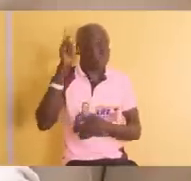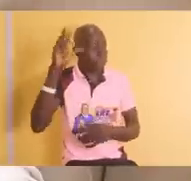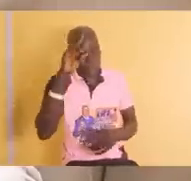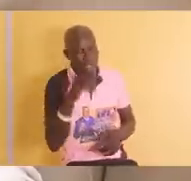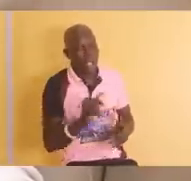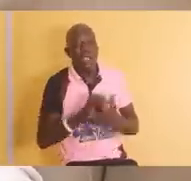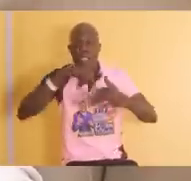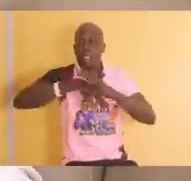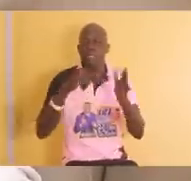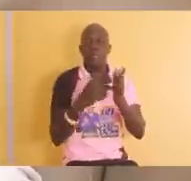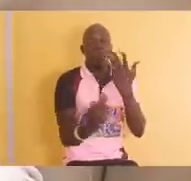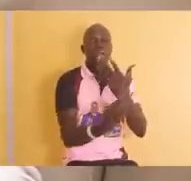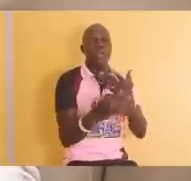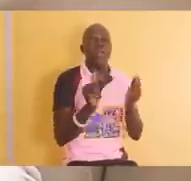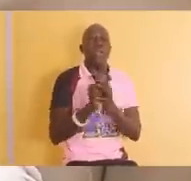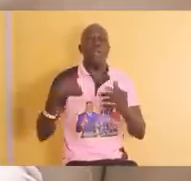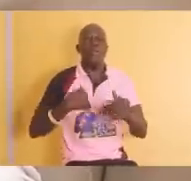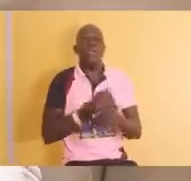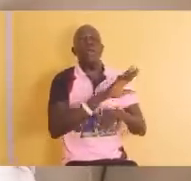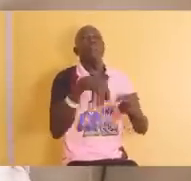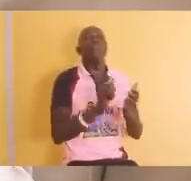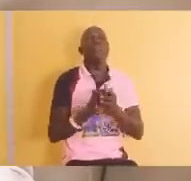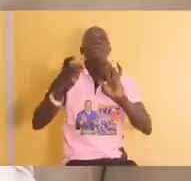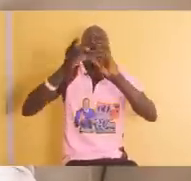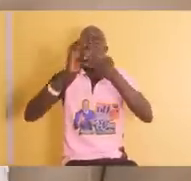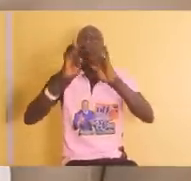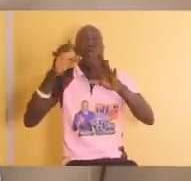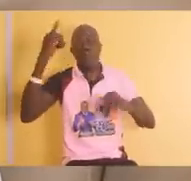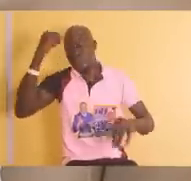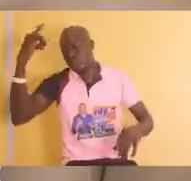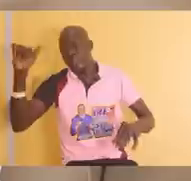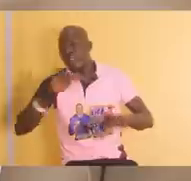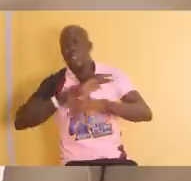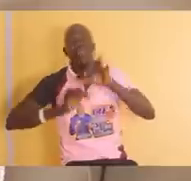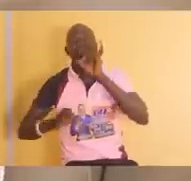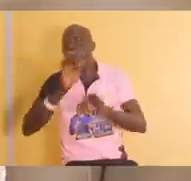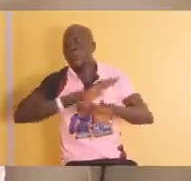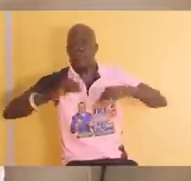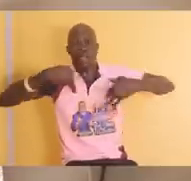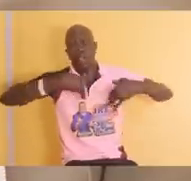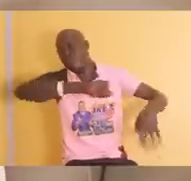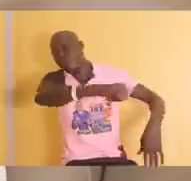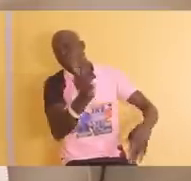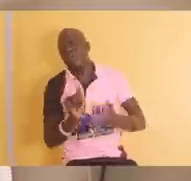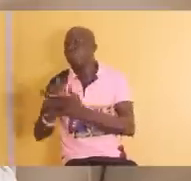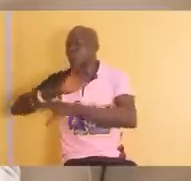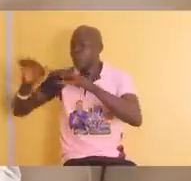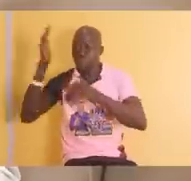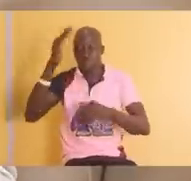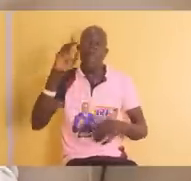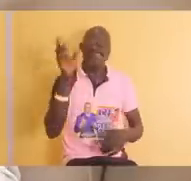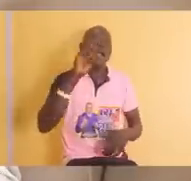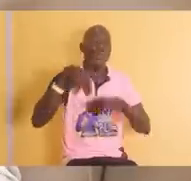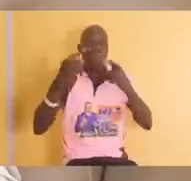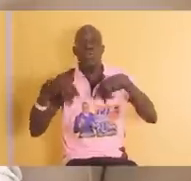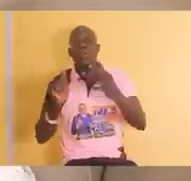sa ninu program ye lati ma se tuma la bo ba re yen tuma la o ti mo bi to lo